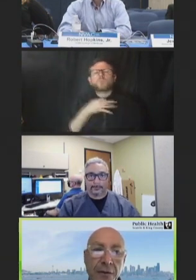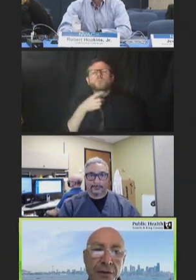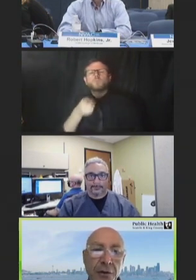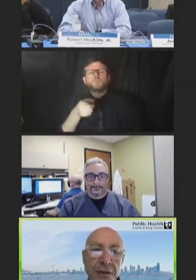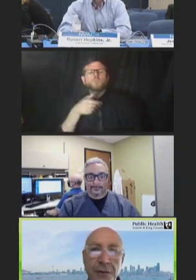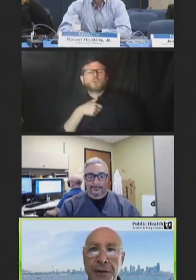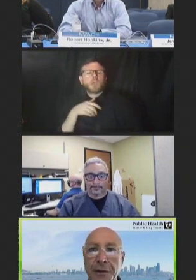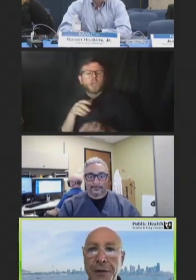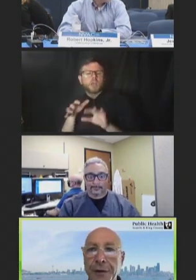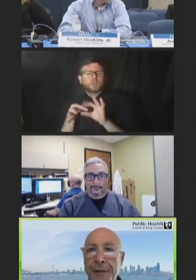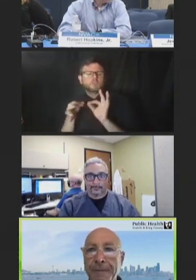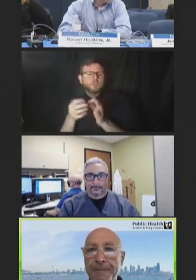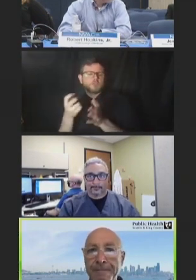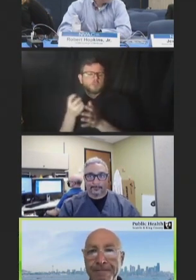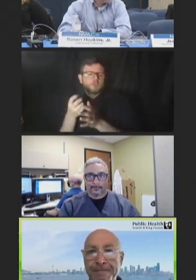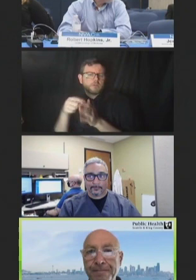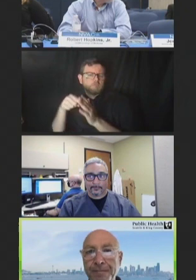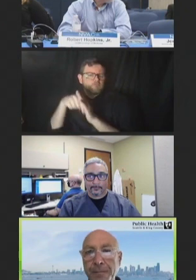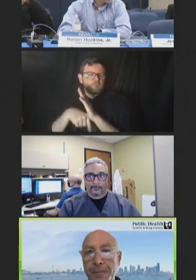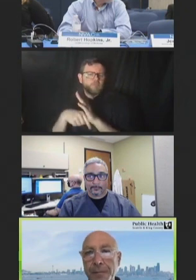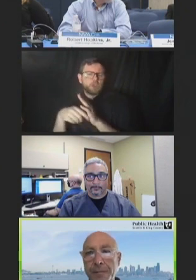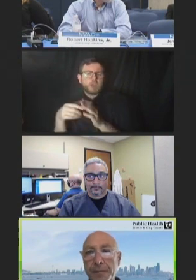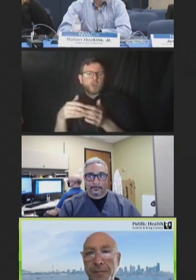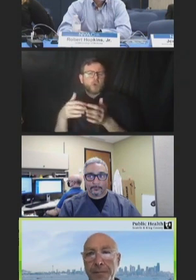how those costs are incurred.